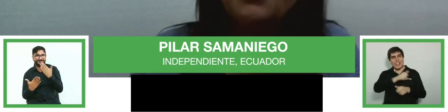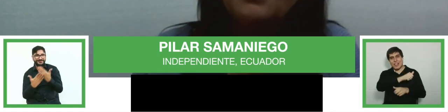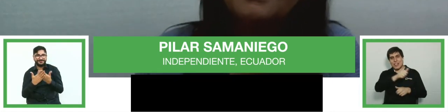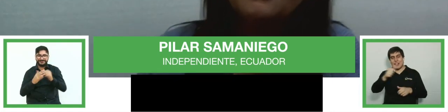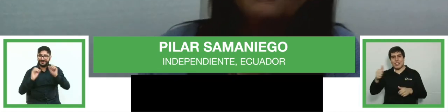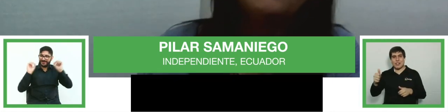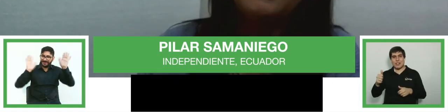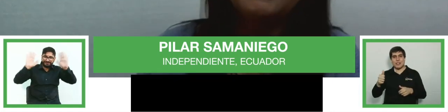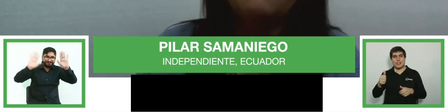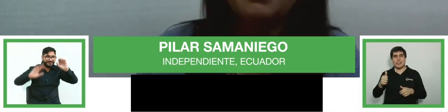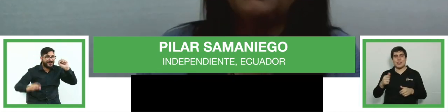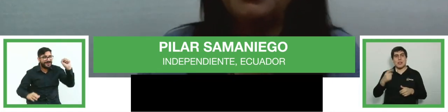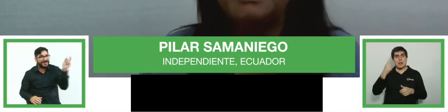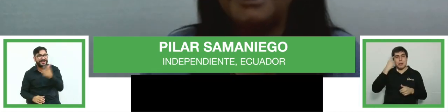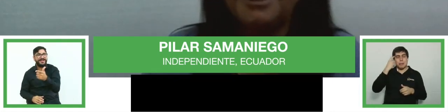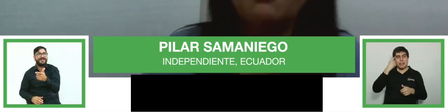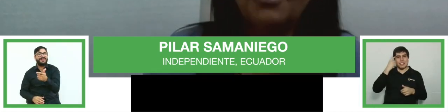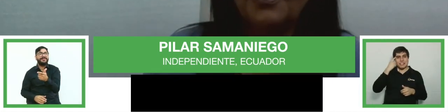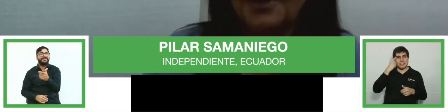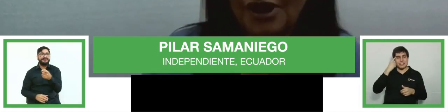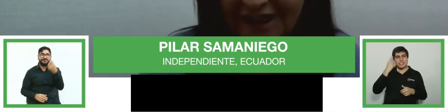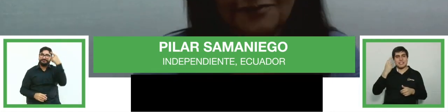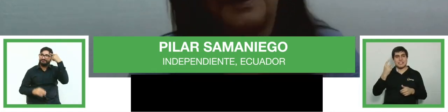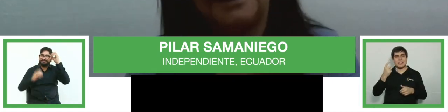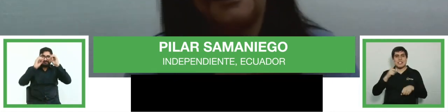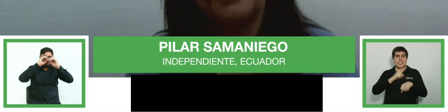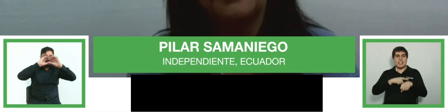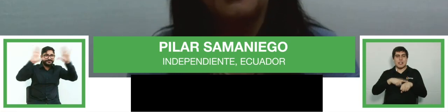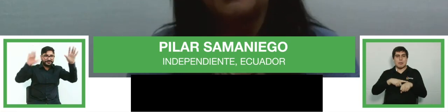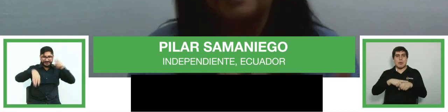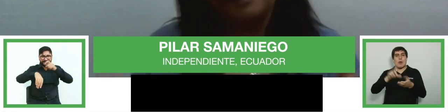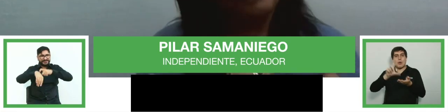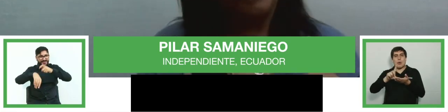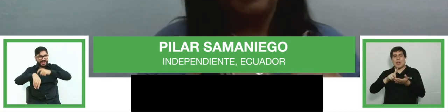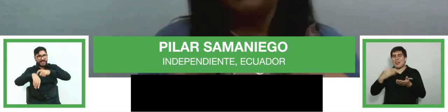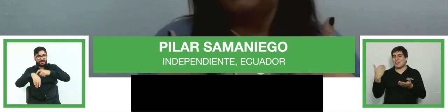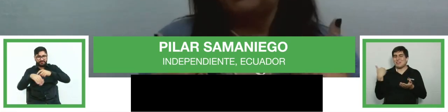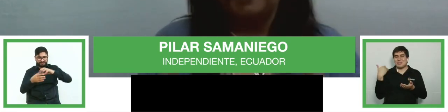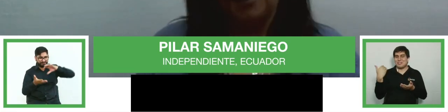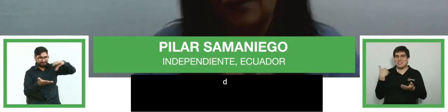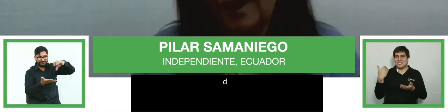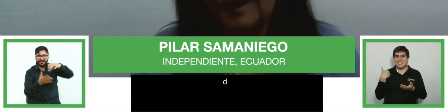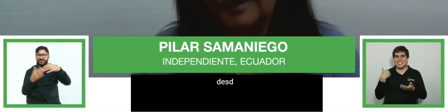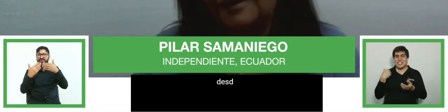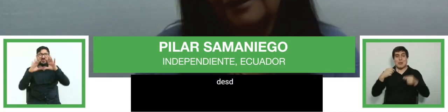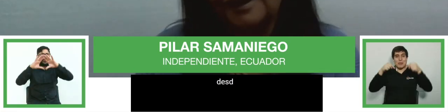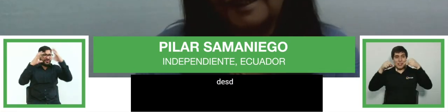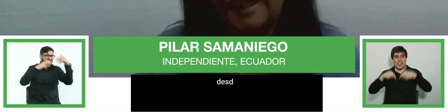without being subject to time and space limits. From now, from where you are,